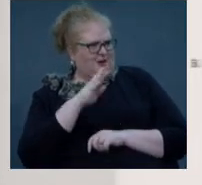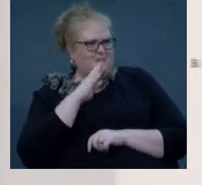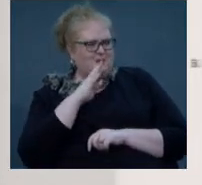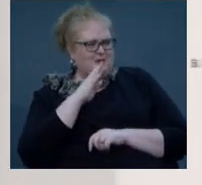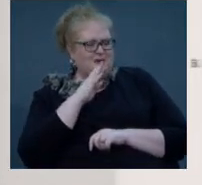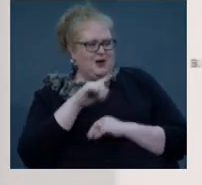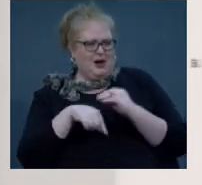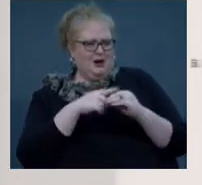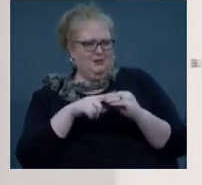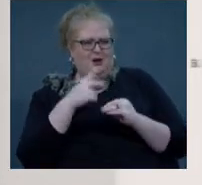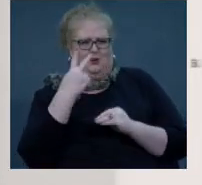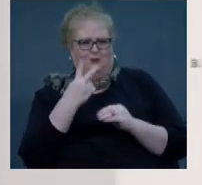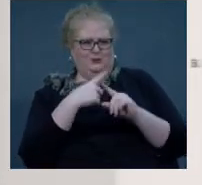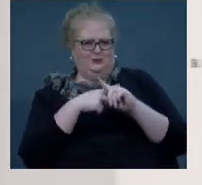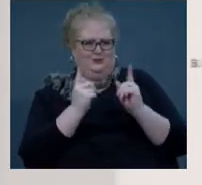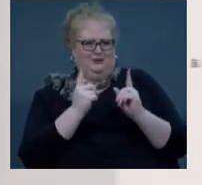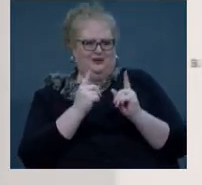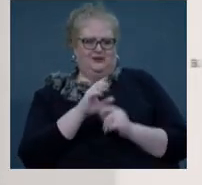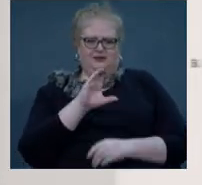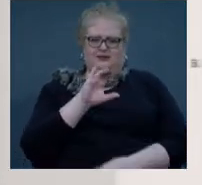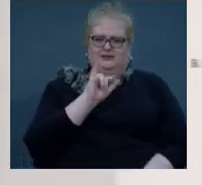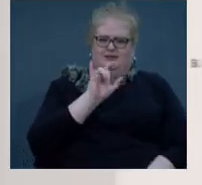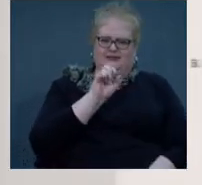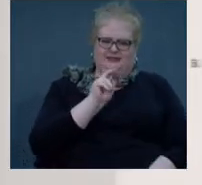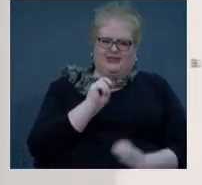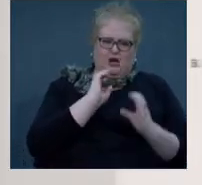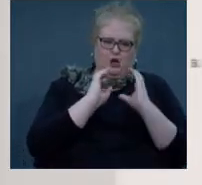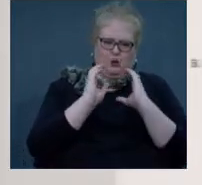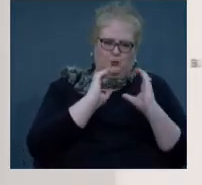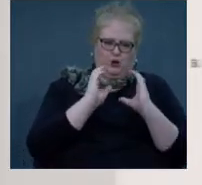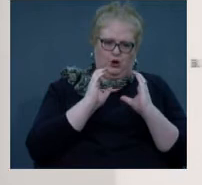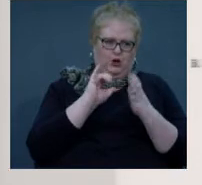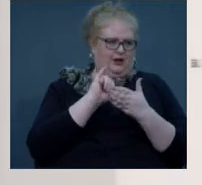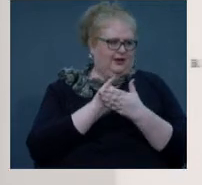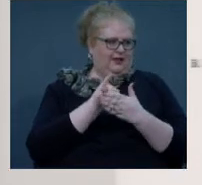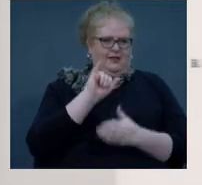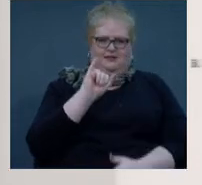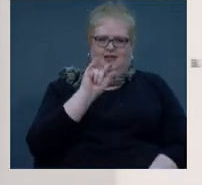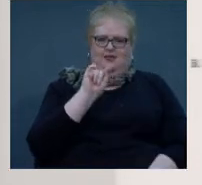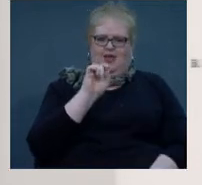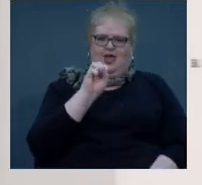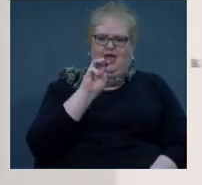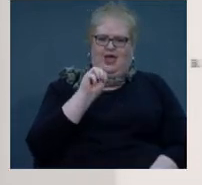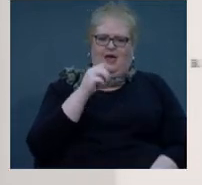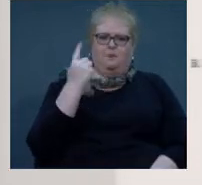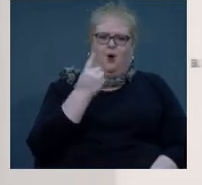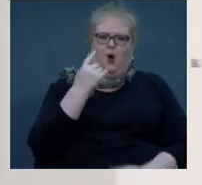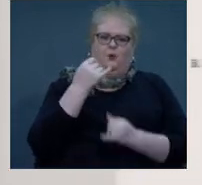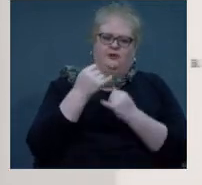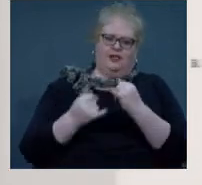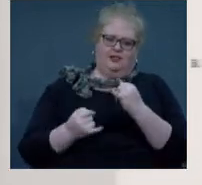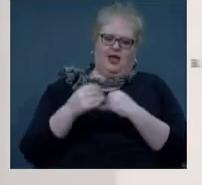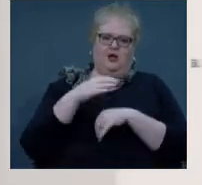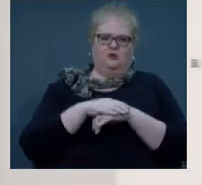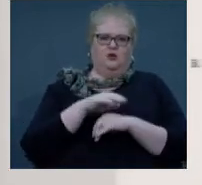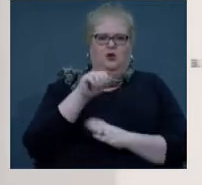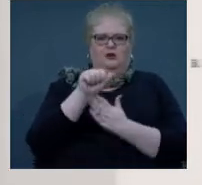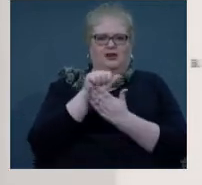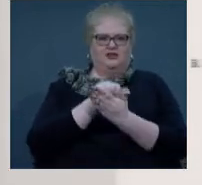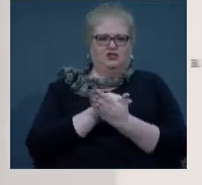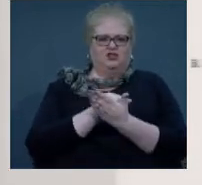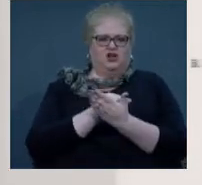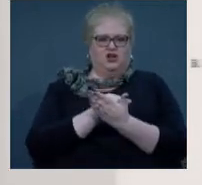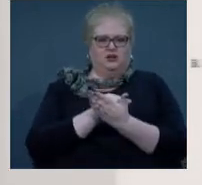things here. Citizen communication is the item that's always last on the agenda. I know. Okay.